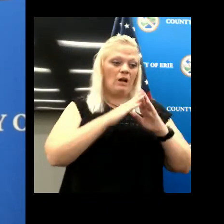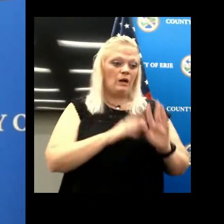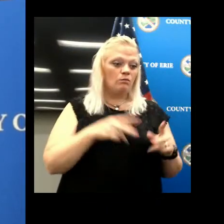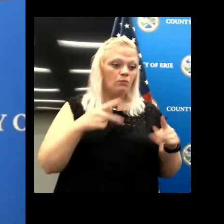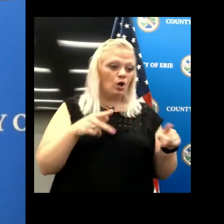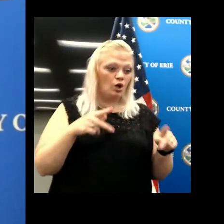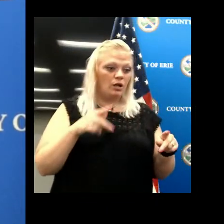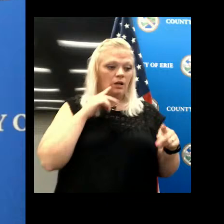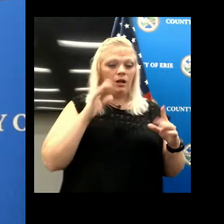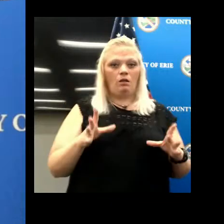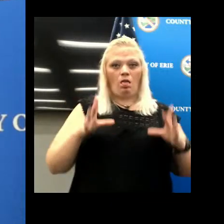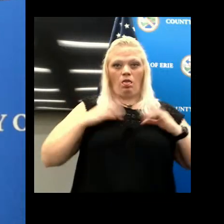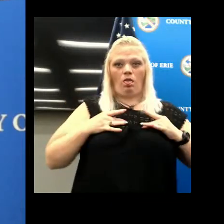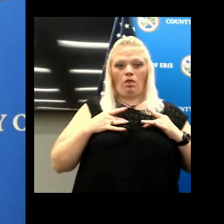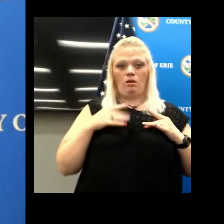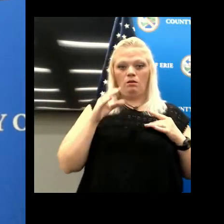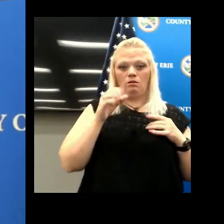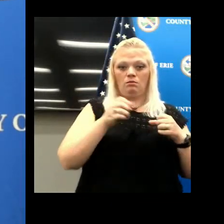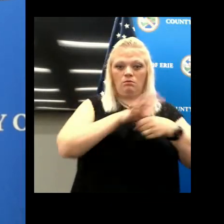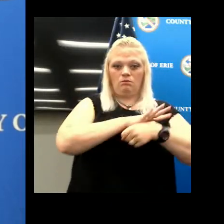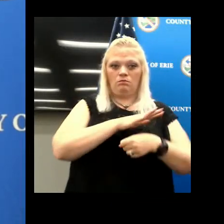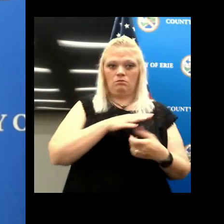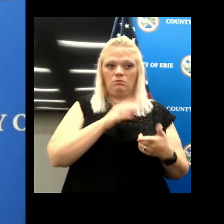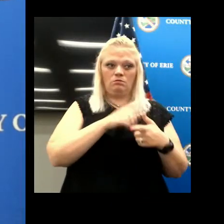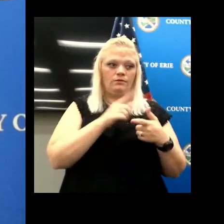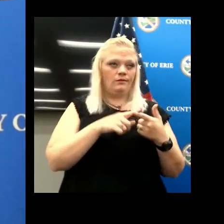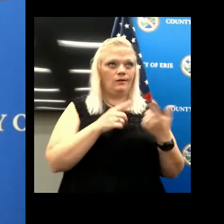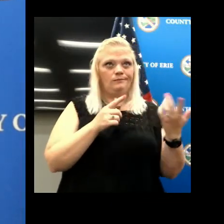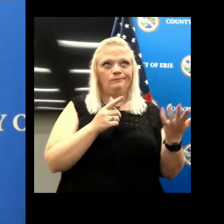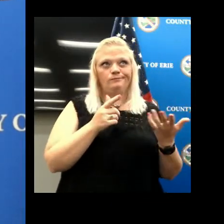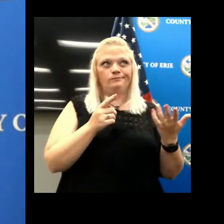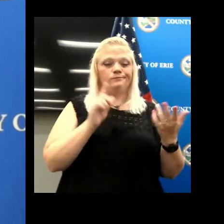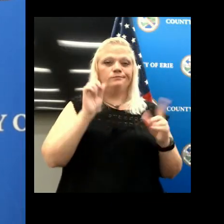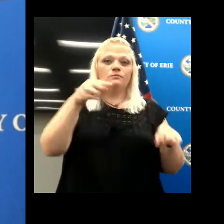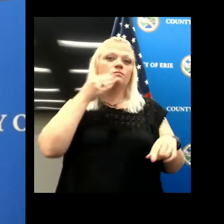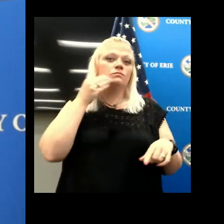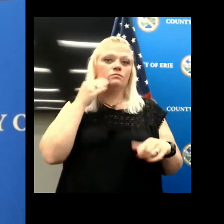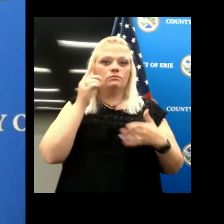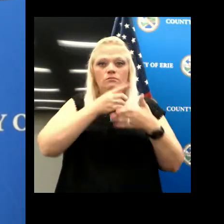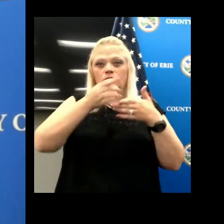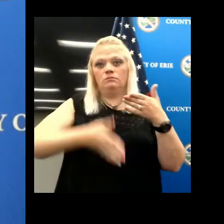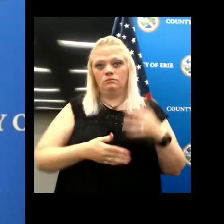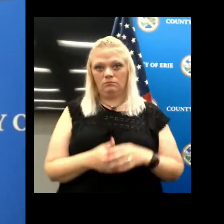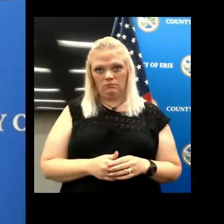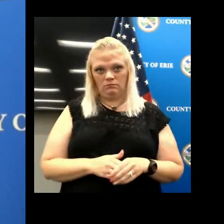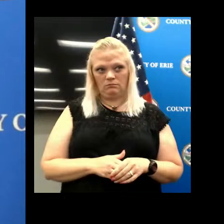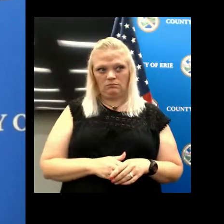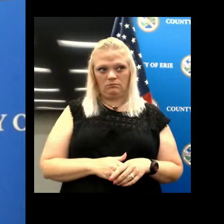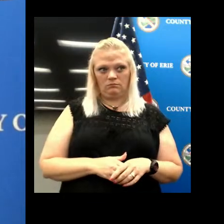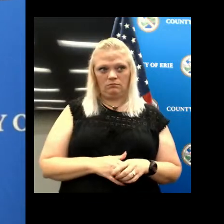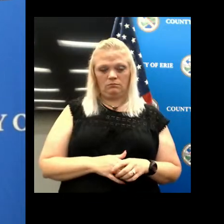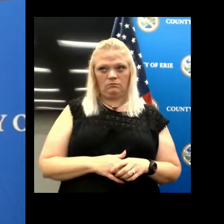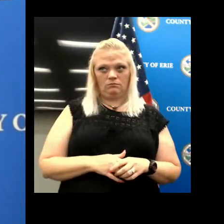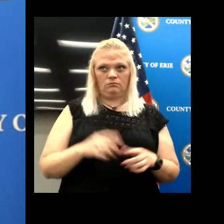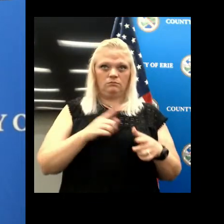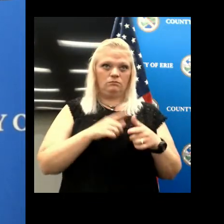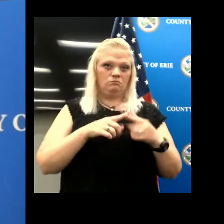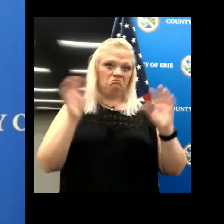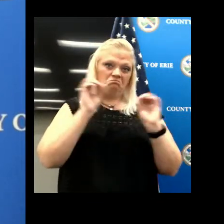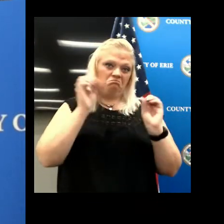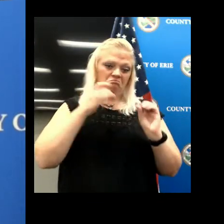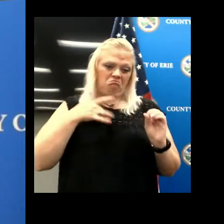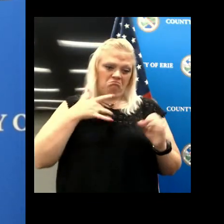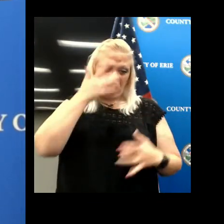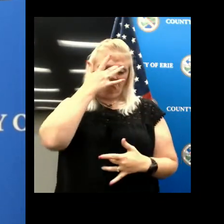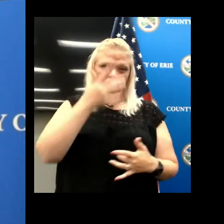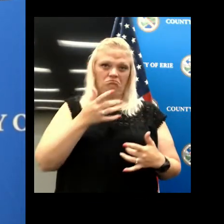and you contract COVID-19, and then let's say you go home for the weekend, and you're asymptomatic,